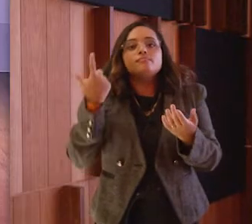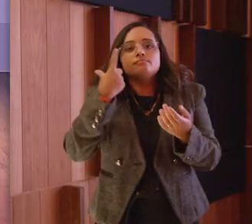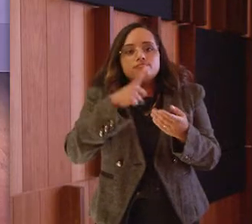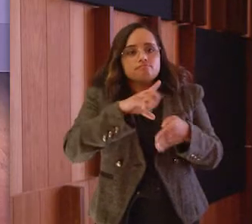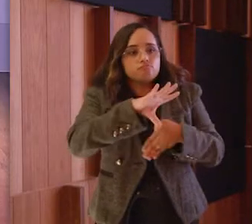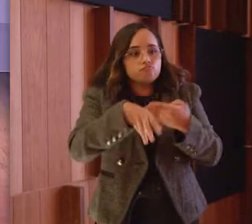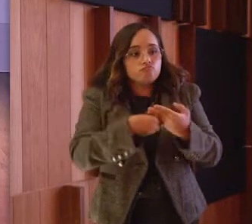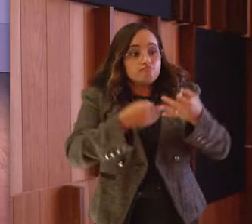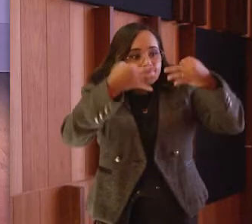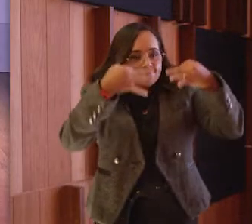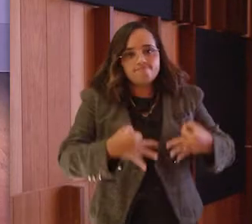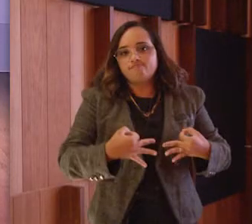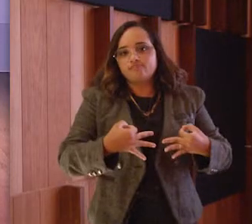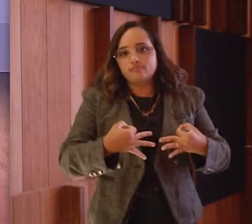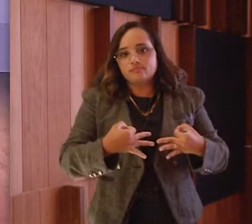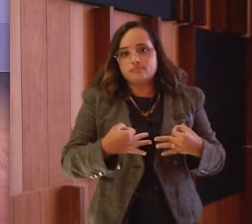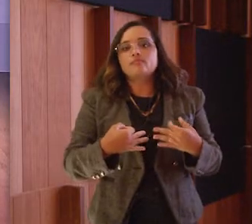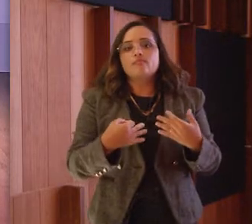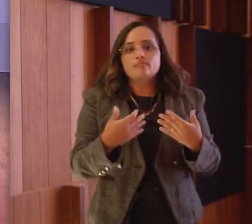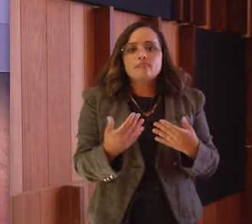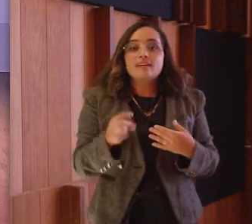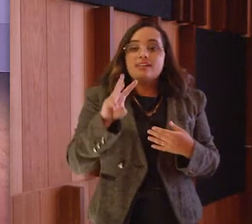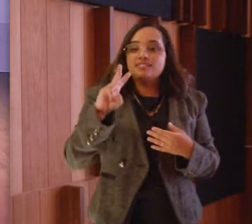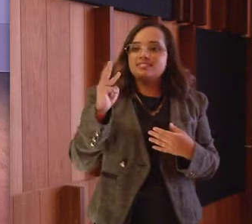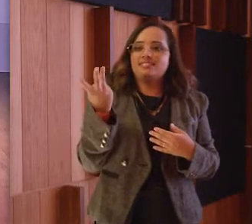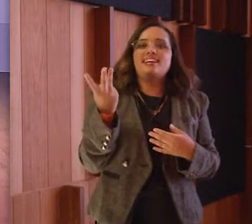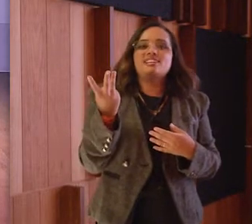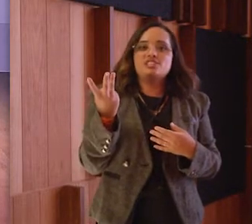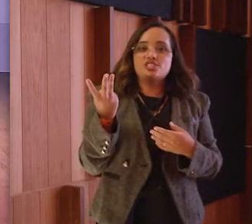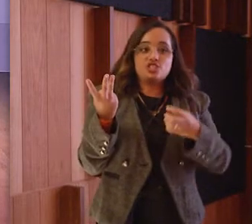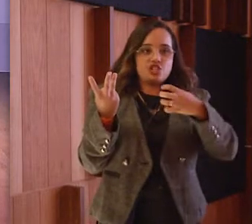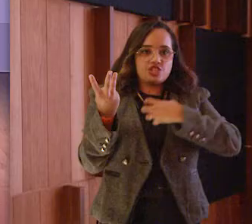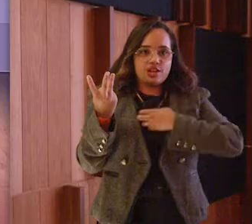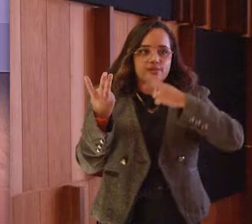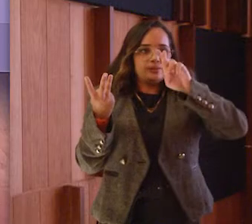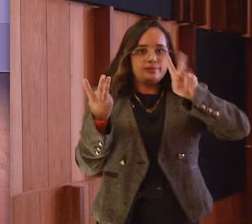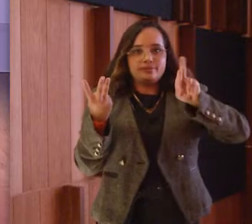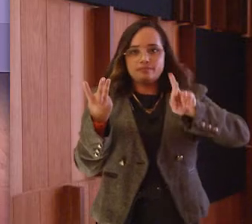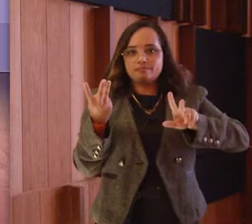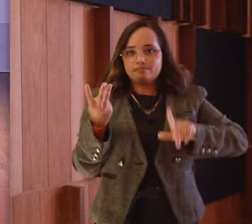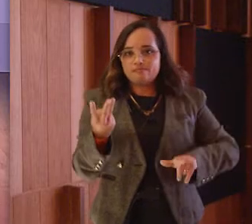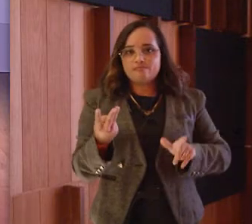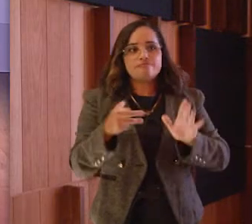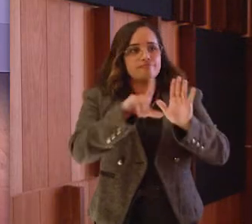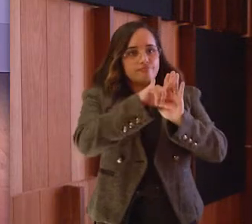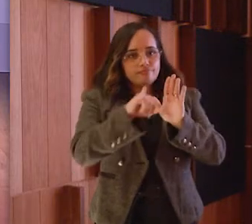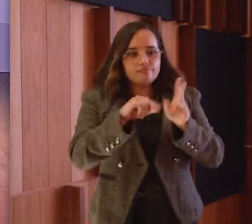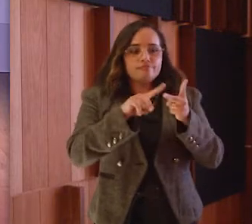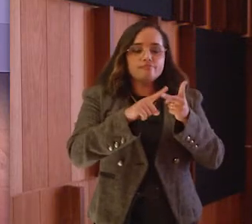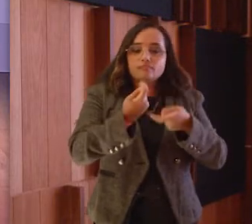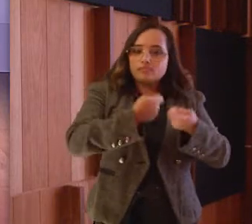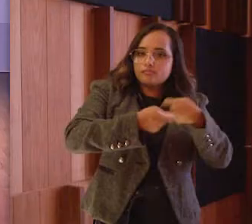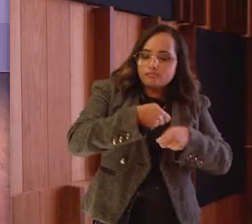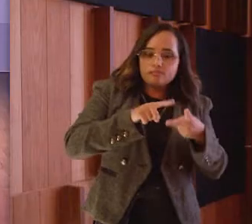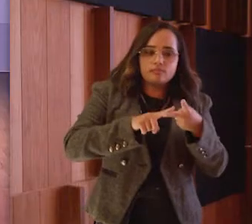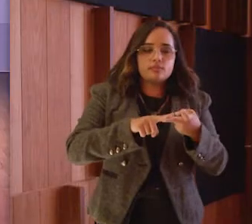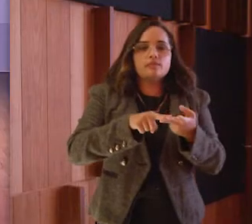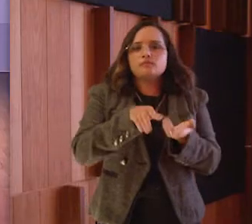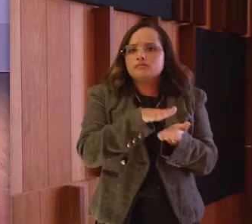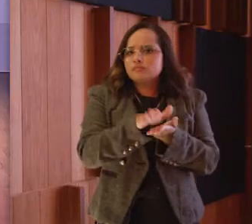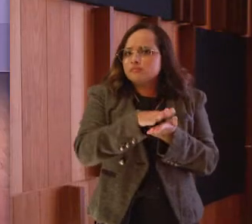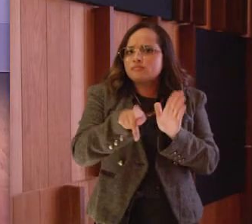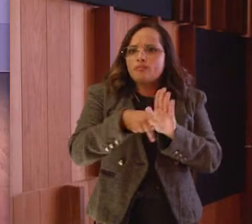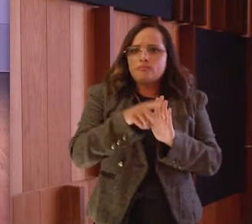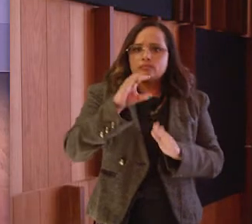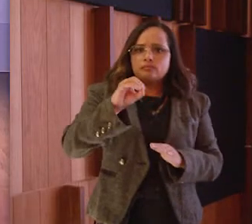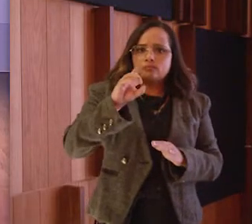three versions of administrative guidance, so additional guidance by the OECD, and you can see that in this timeline.